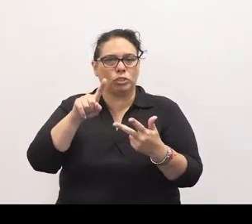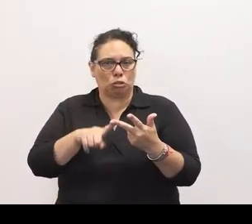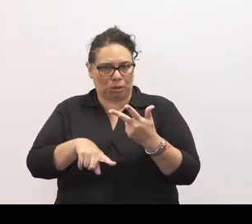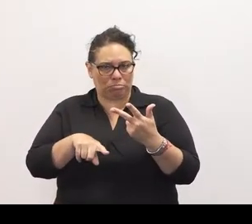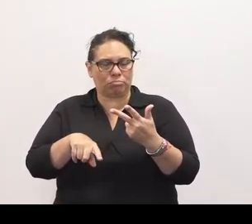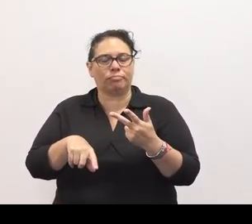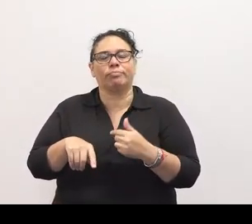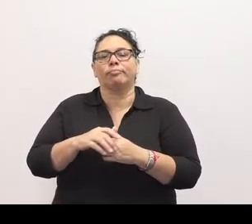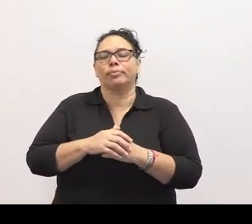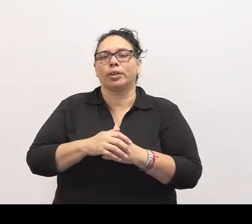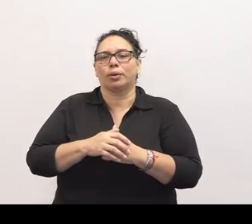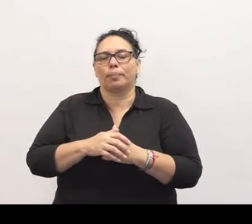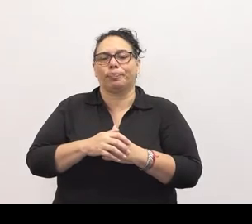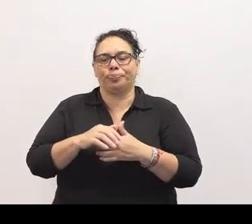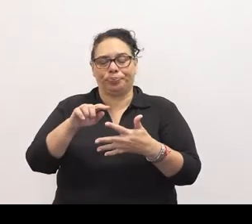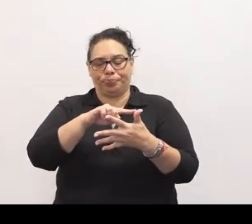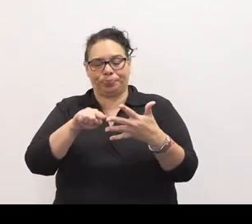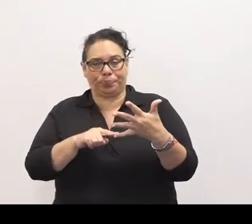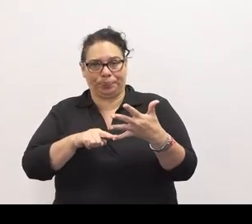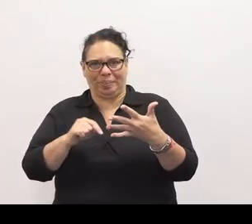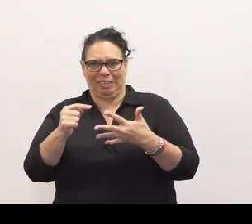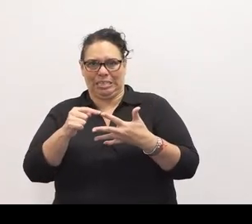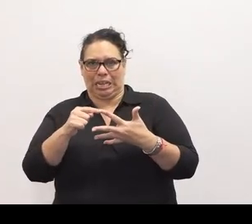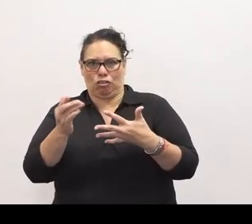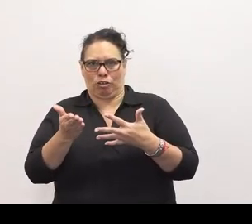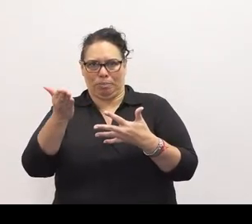Now recommendation number two, Ruben Chavez.